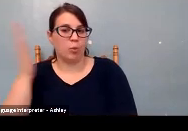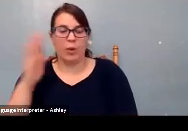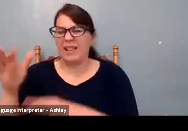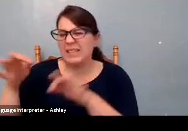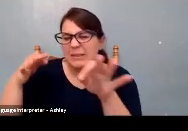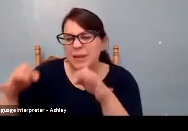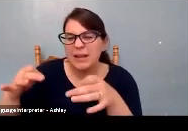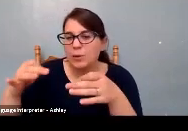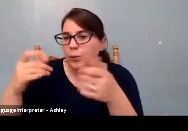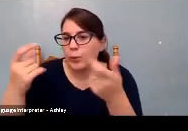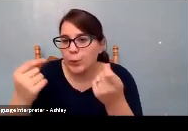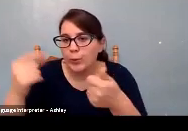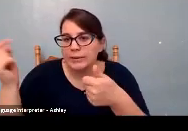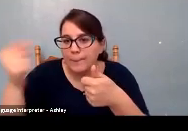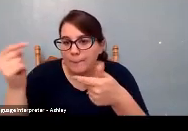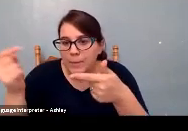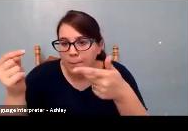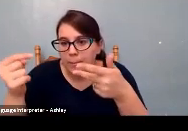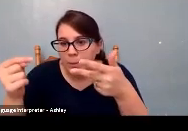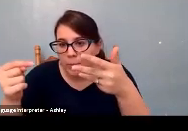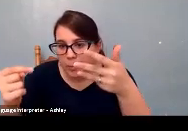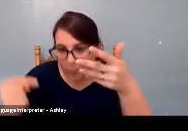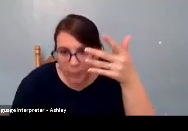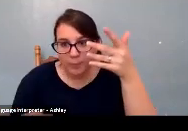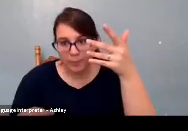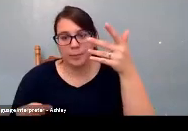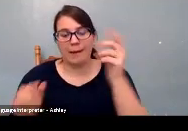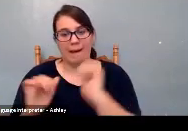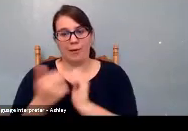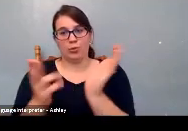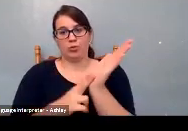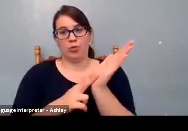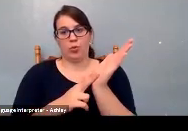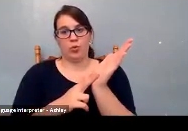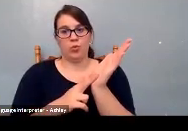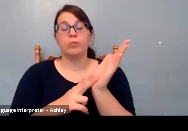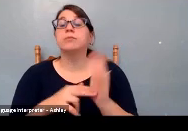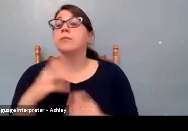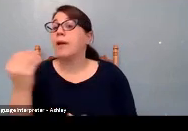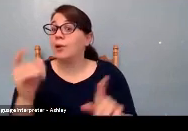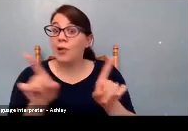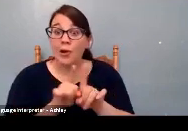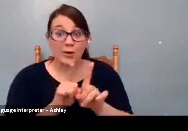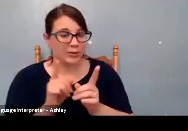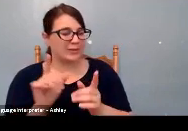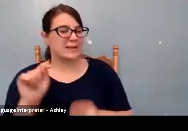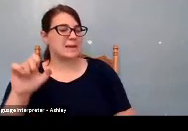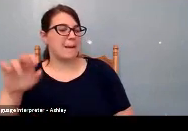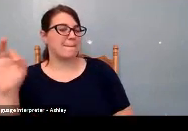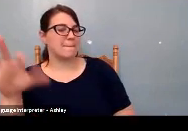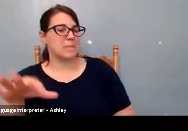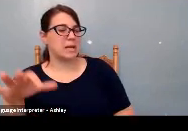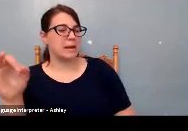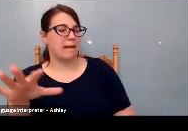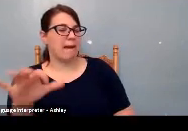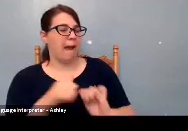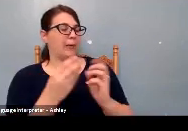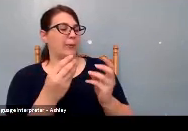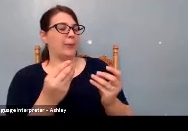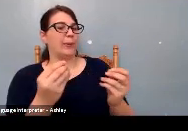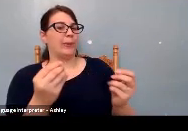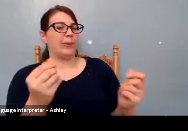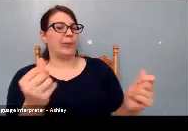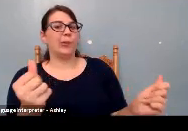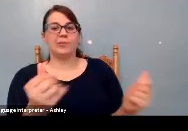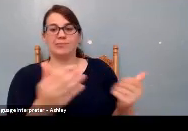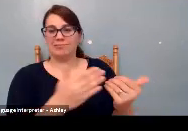a WVABLE Stable account and provide tips on how to make the process as smooth as possible. And he will also cover the